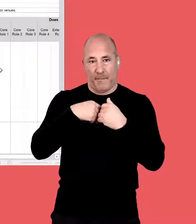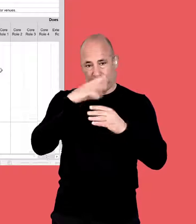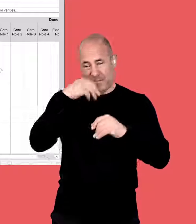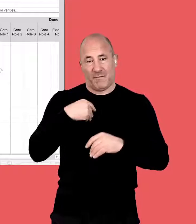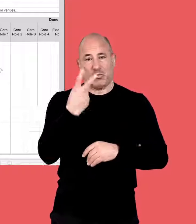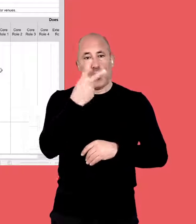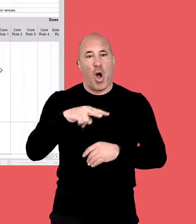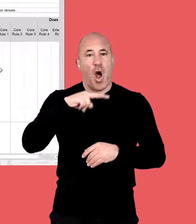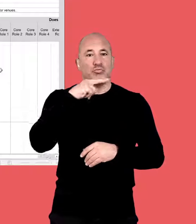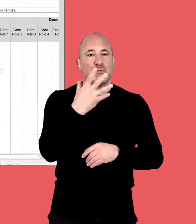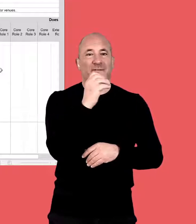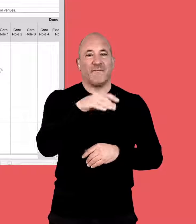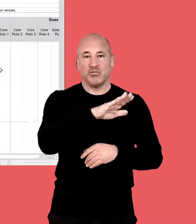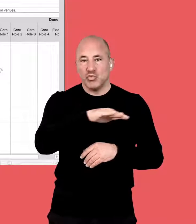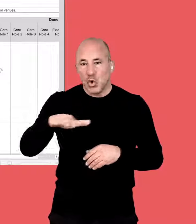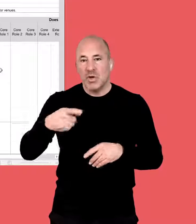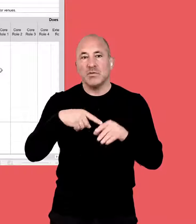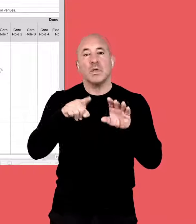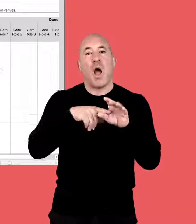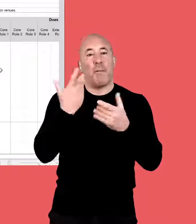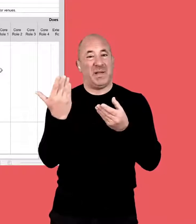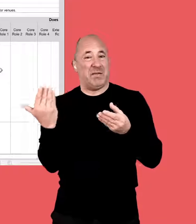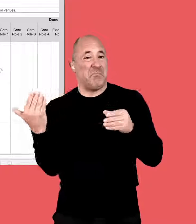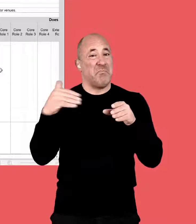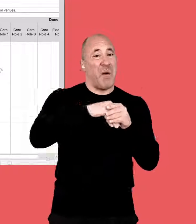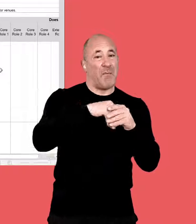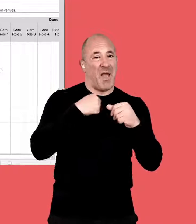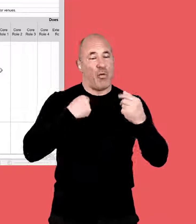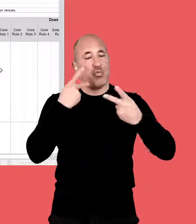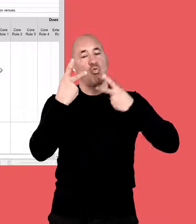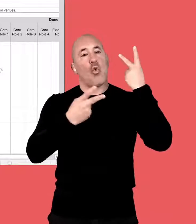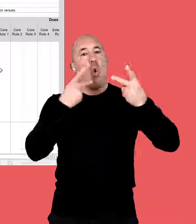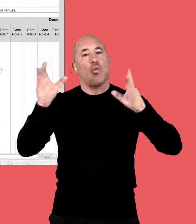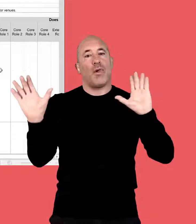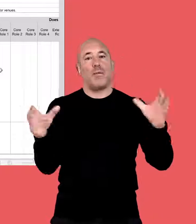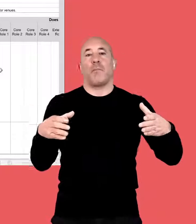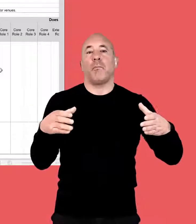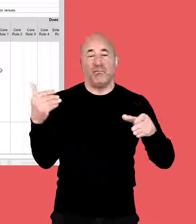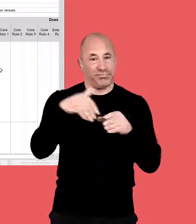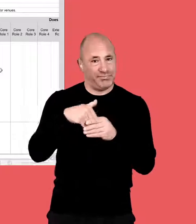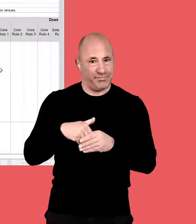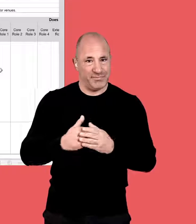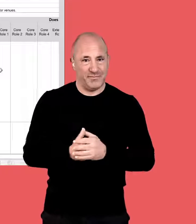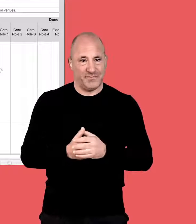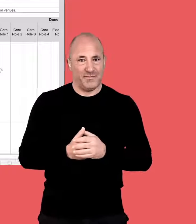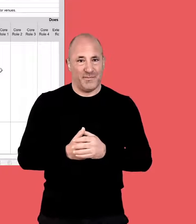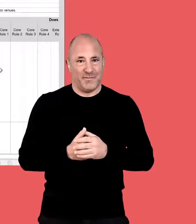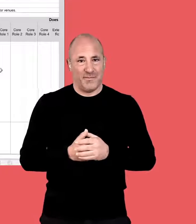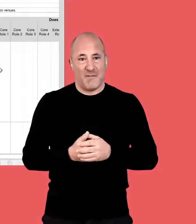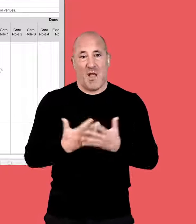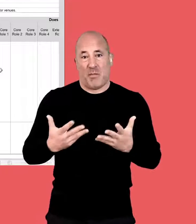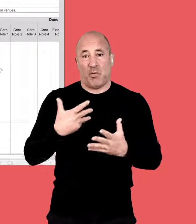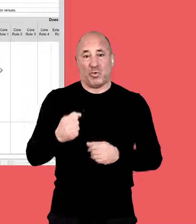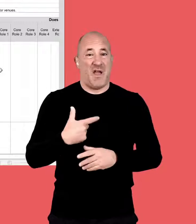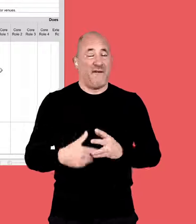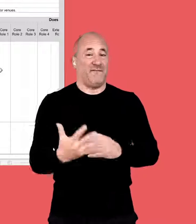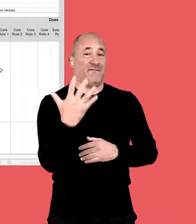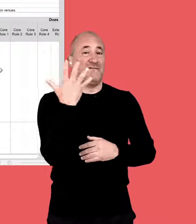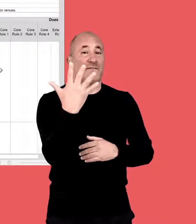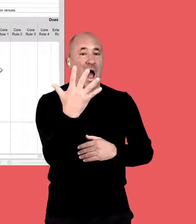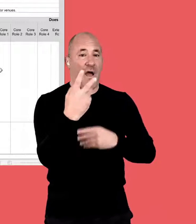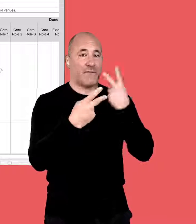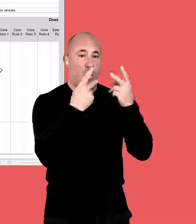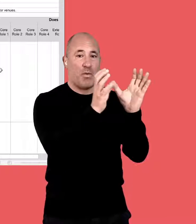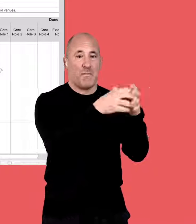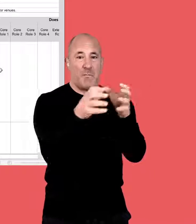people participating in the hub's choral ensembles. They currently have only 5 choral